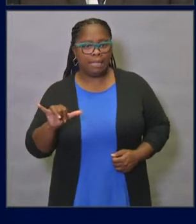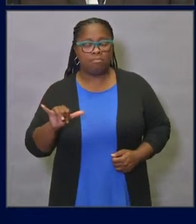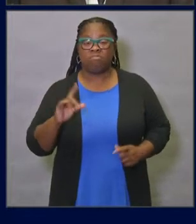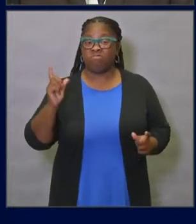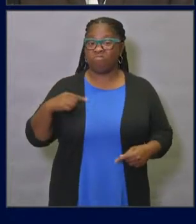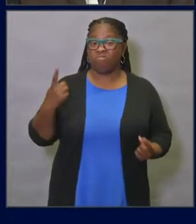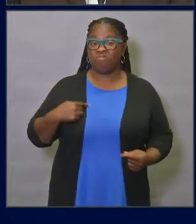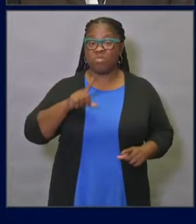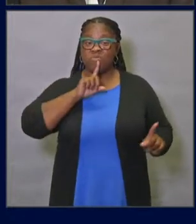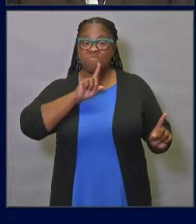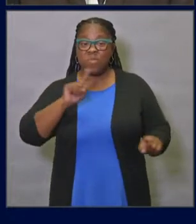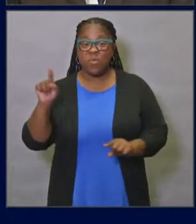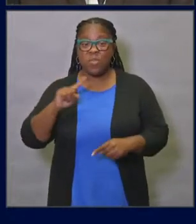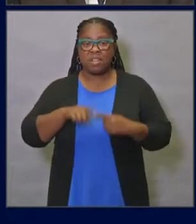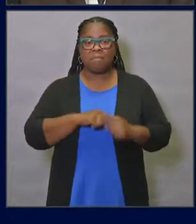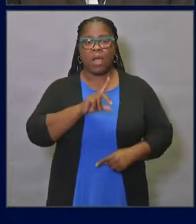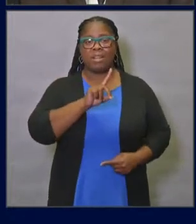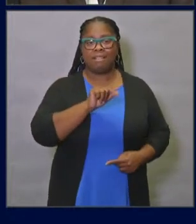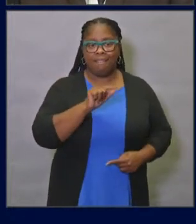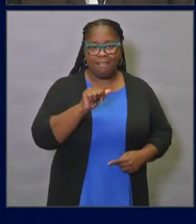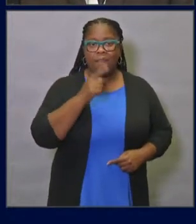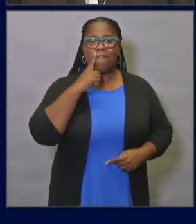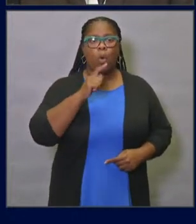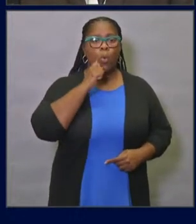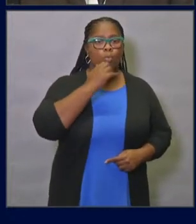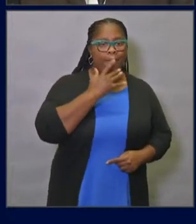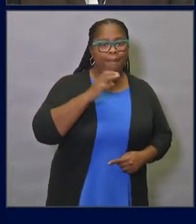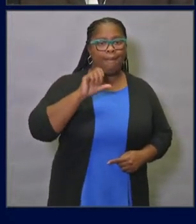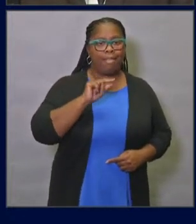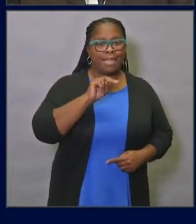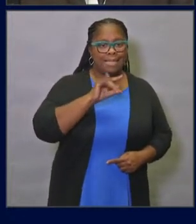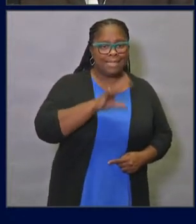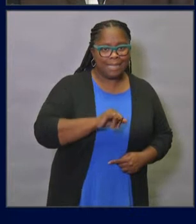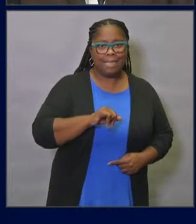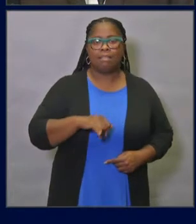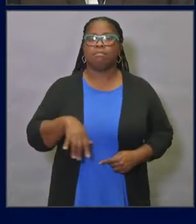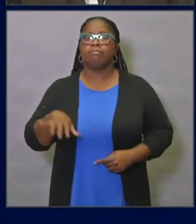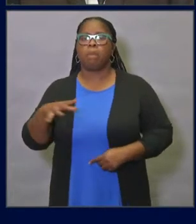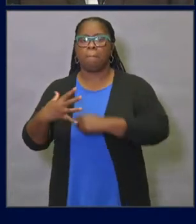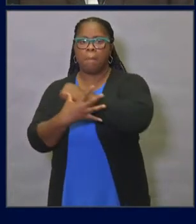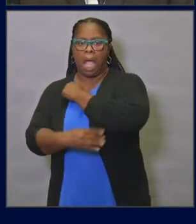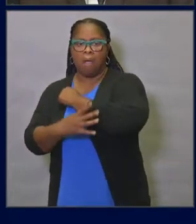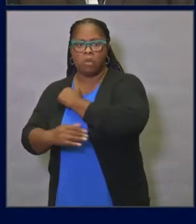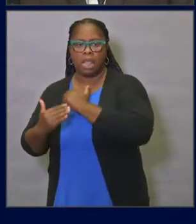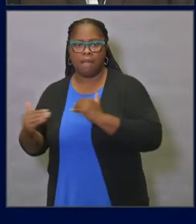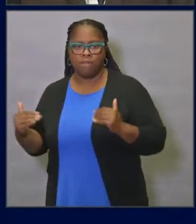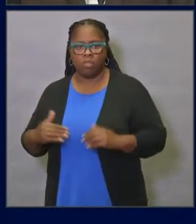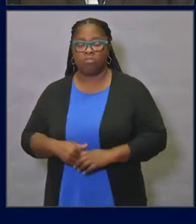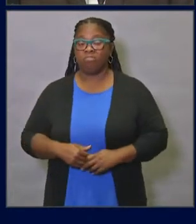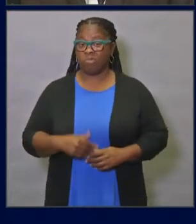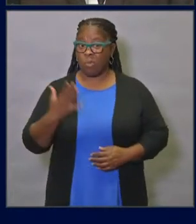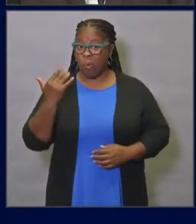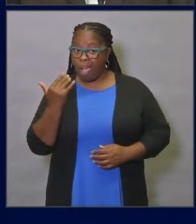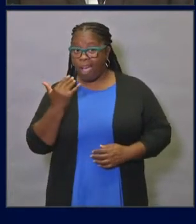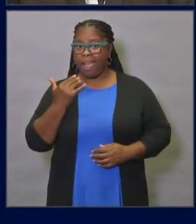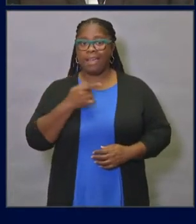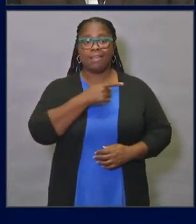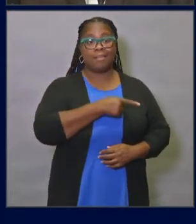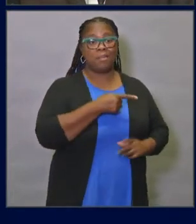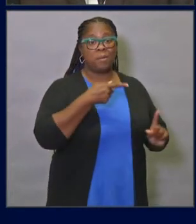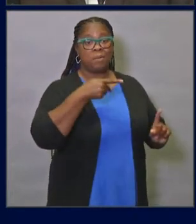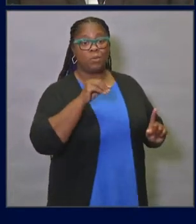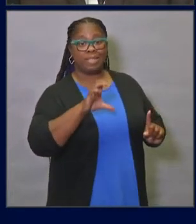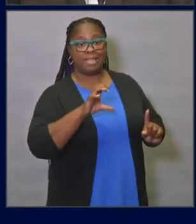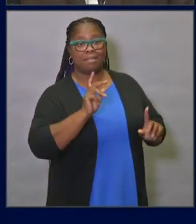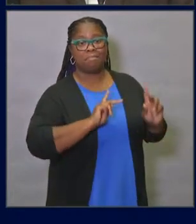race and ethnicity and area of poverty. We do this because too often the burden of disease is carried unfairly by people of color and of